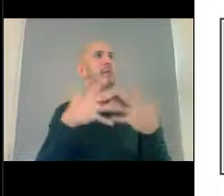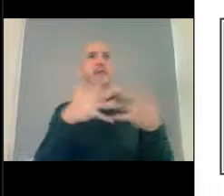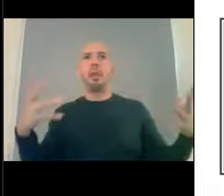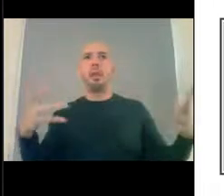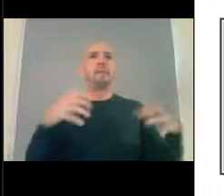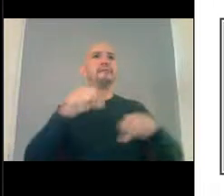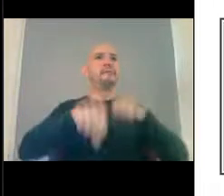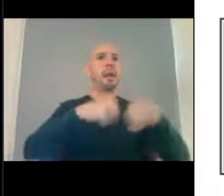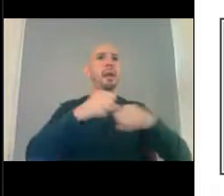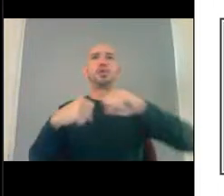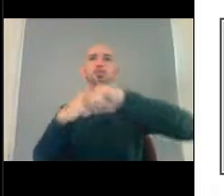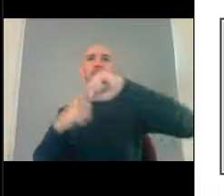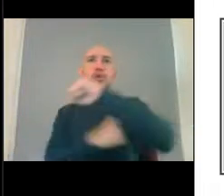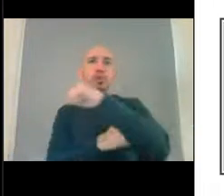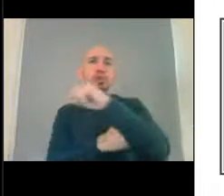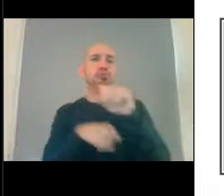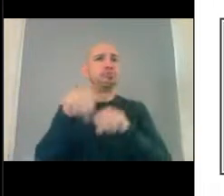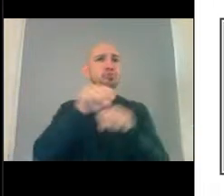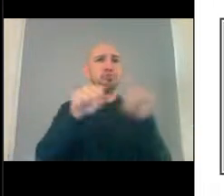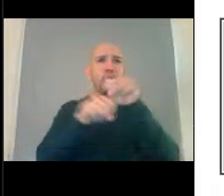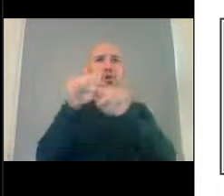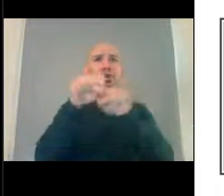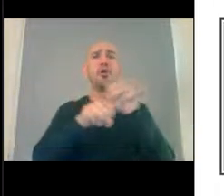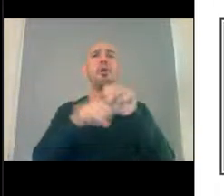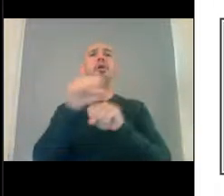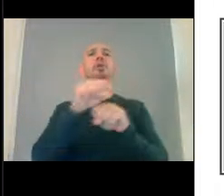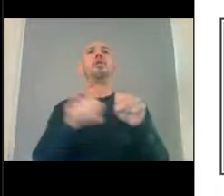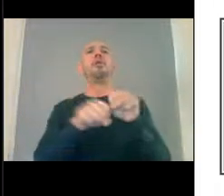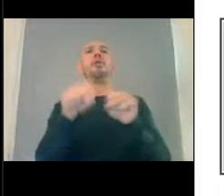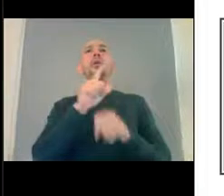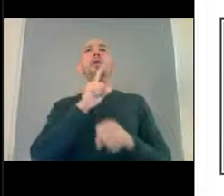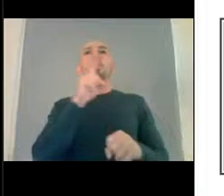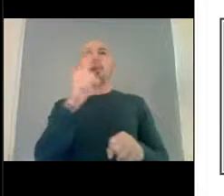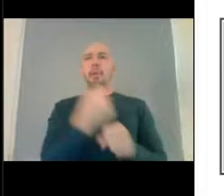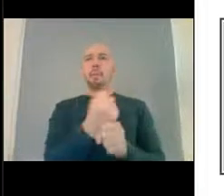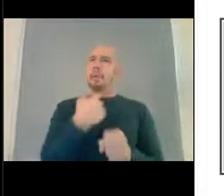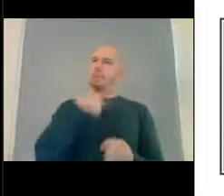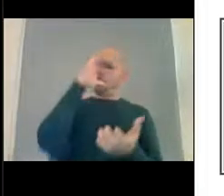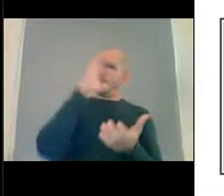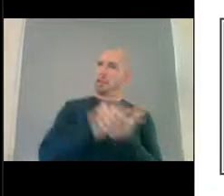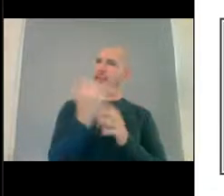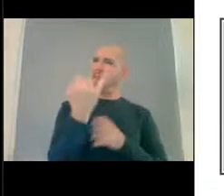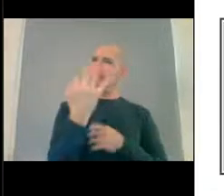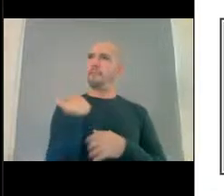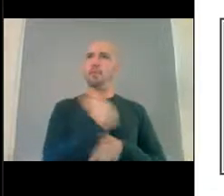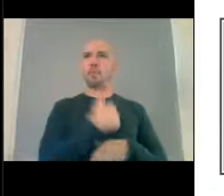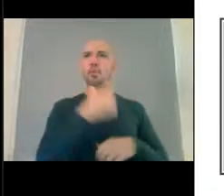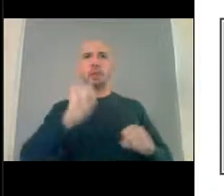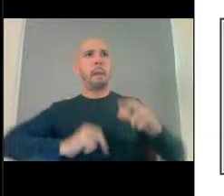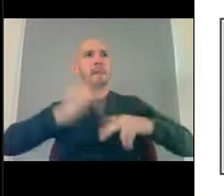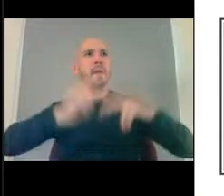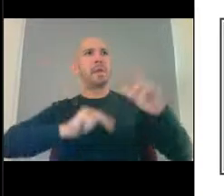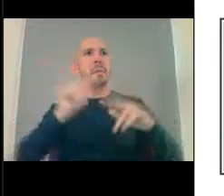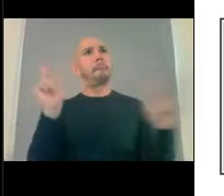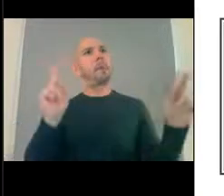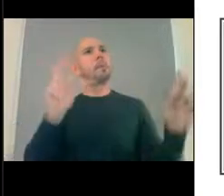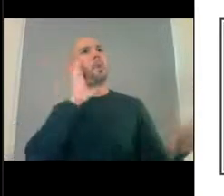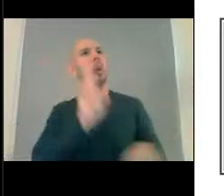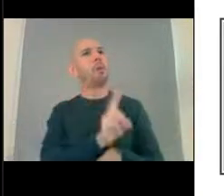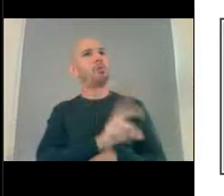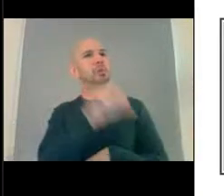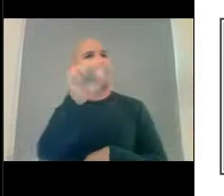this it really is um a you know it really made me believe that if we are able to build this it will be used so uh you